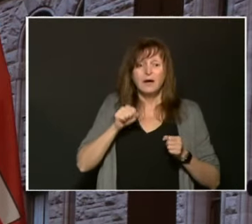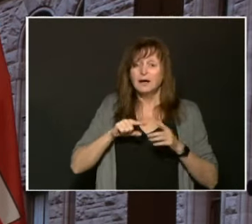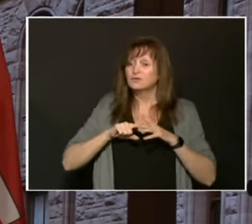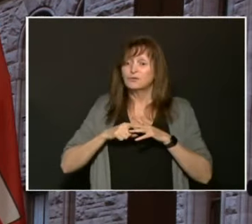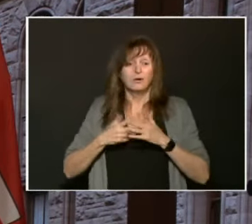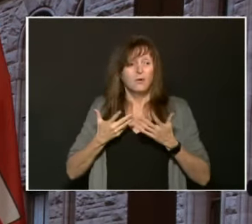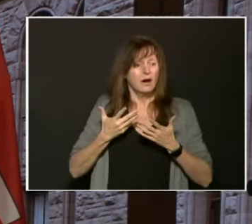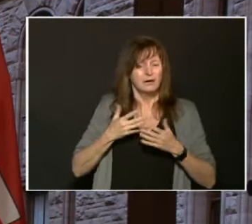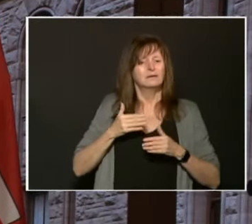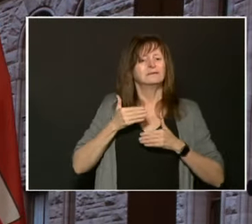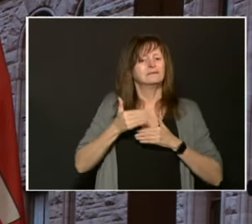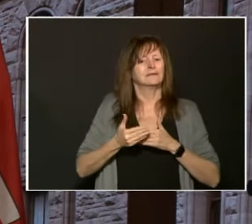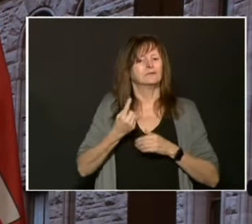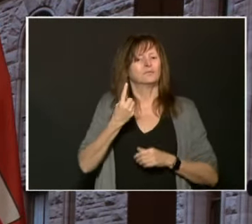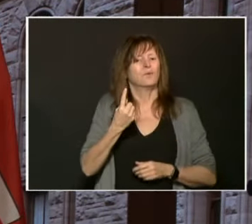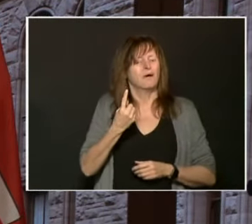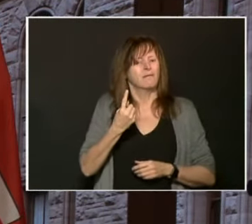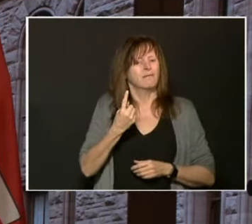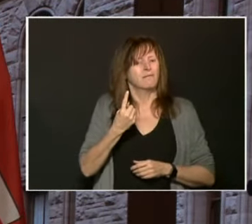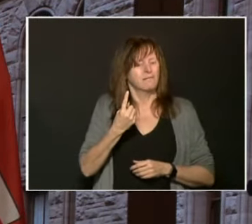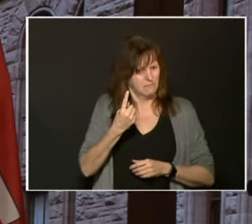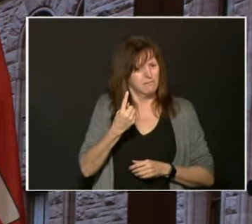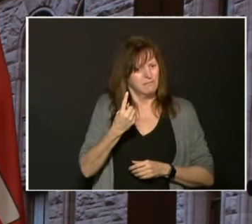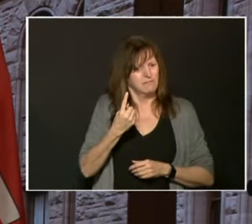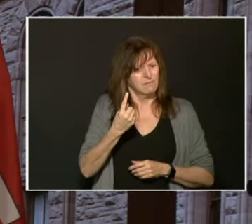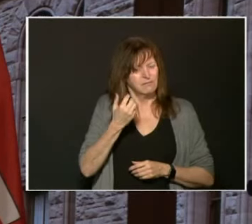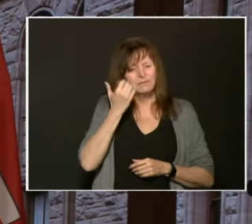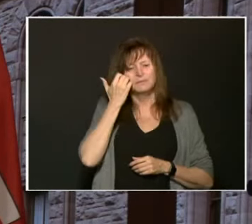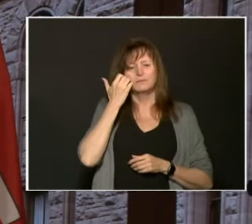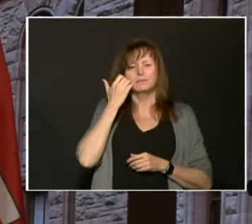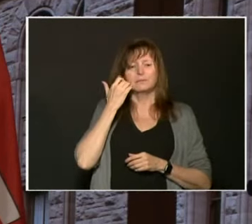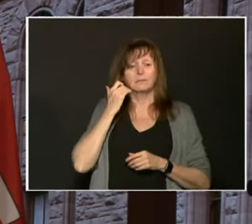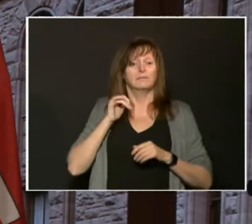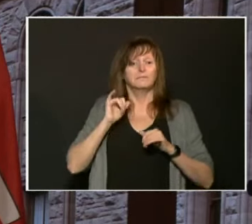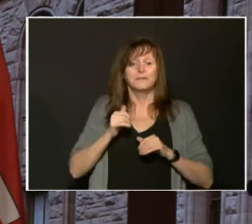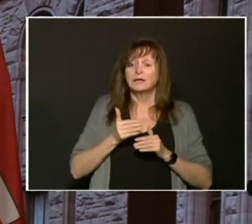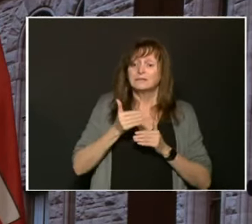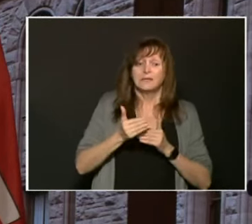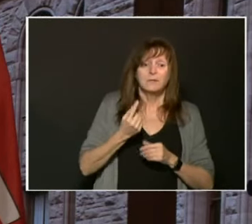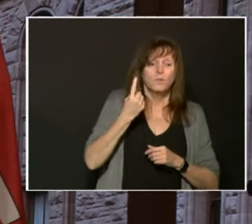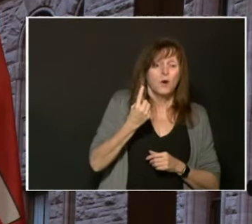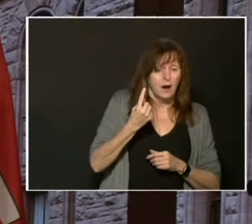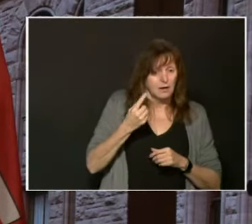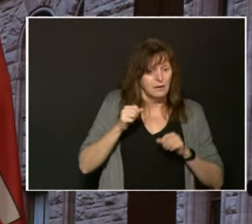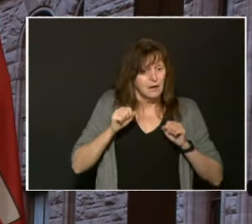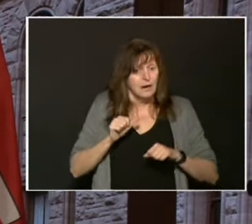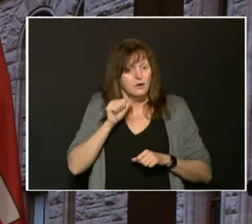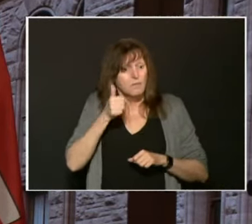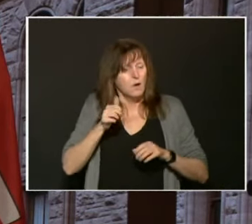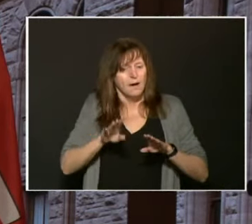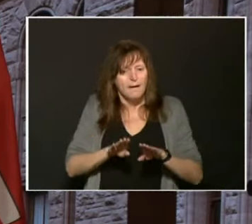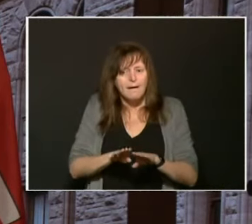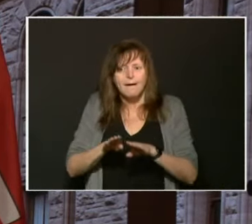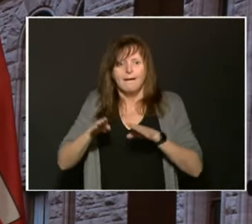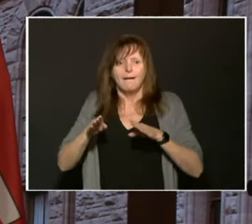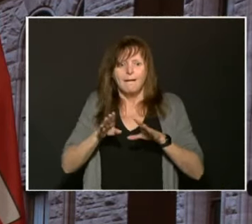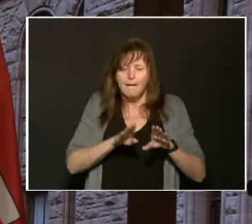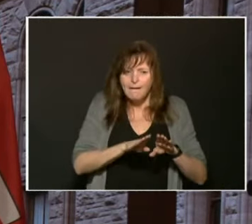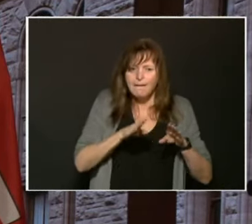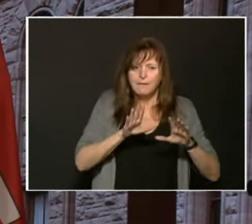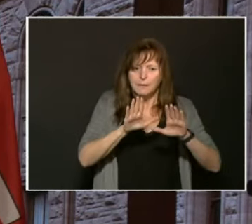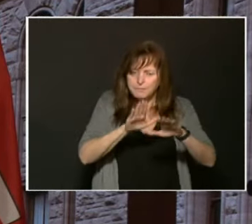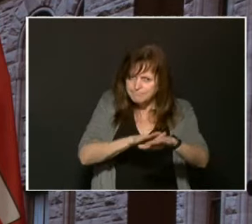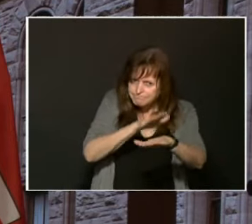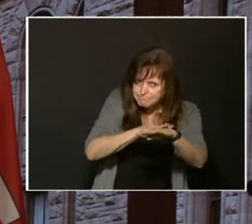And while we may have reached the point where we can enter step 1, I do want to take this opportunity to remind everyone that we